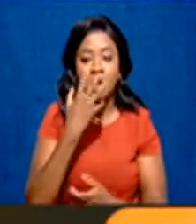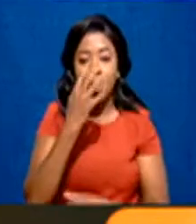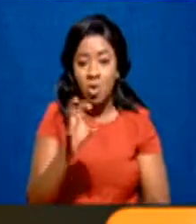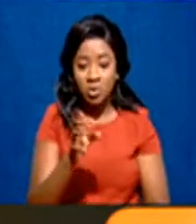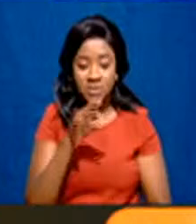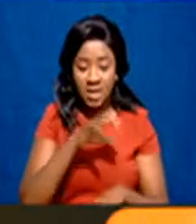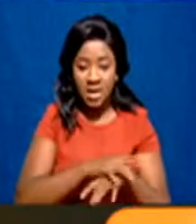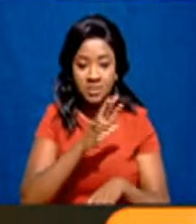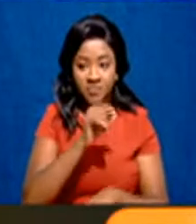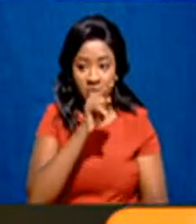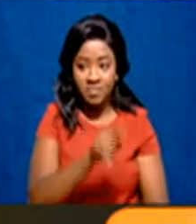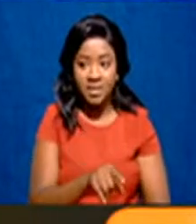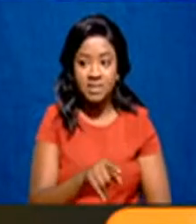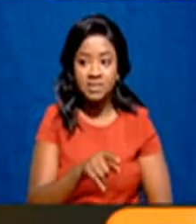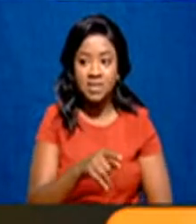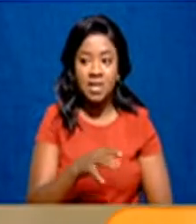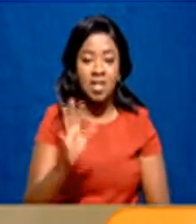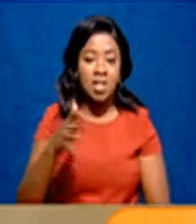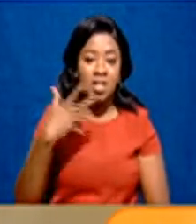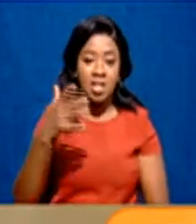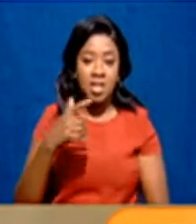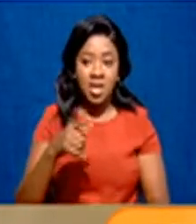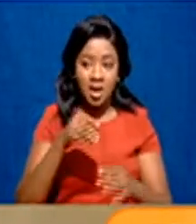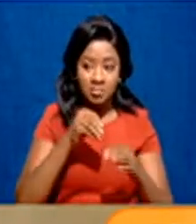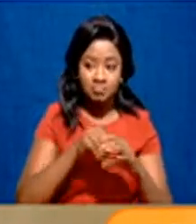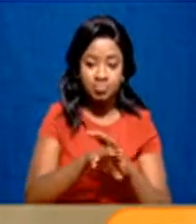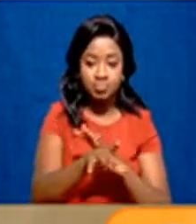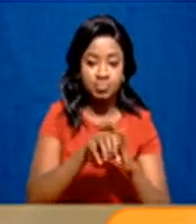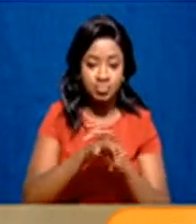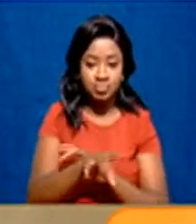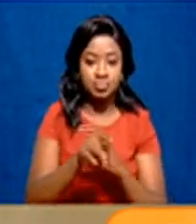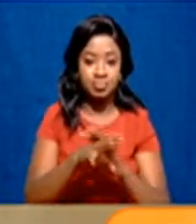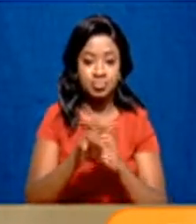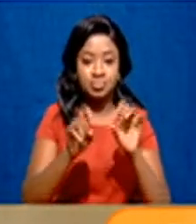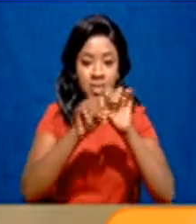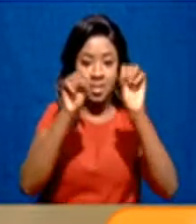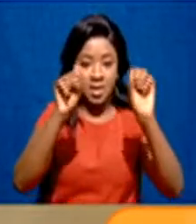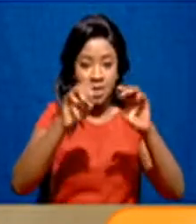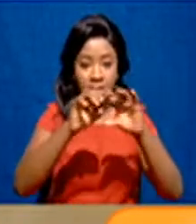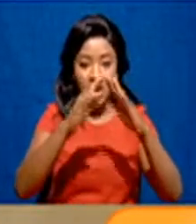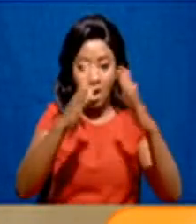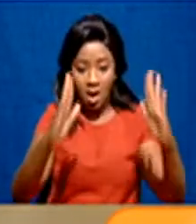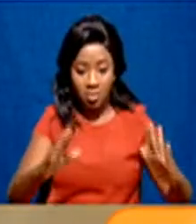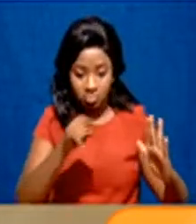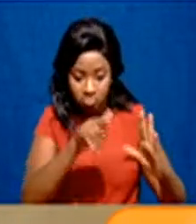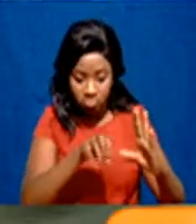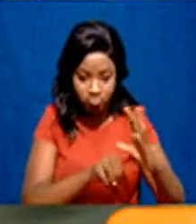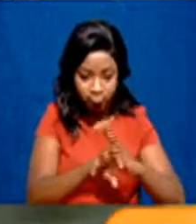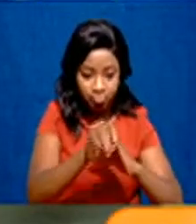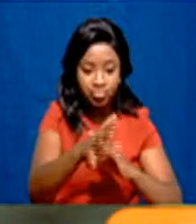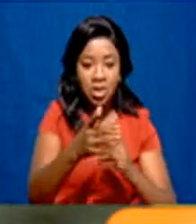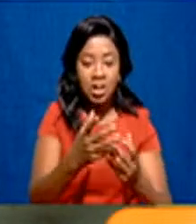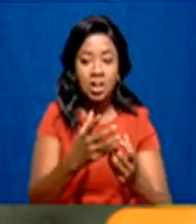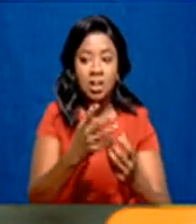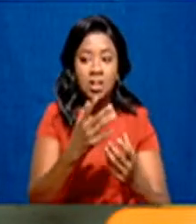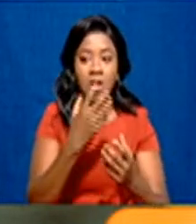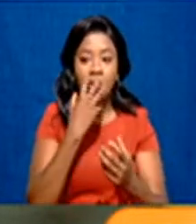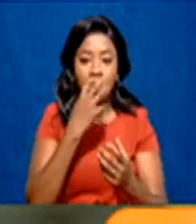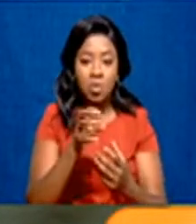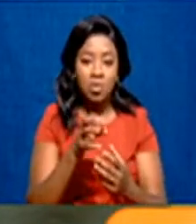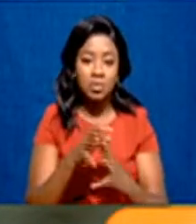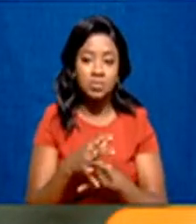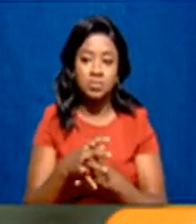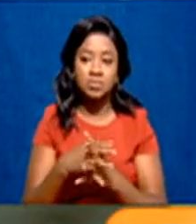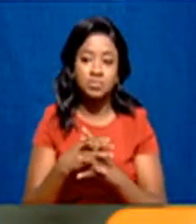heat exchange system, air is blown inside the heat exchange system. It taps into the heat, but it doesn't come into contact